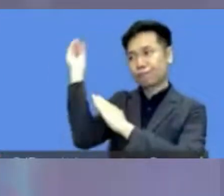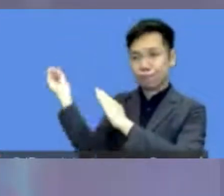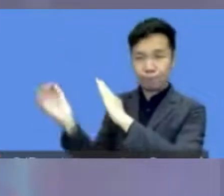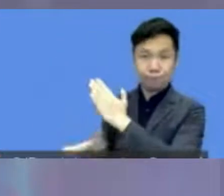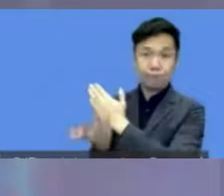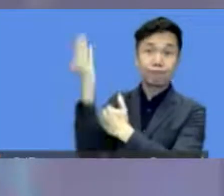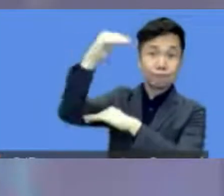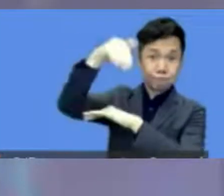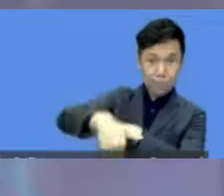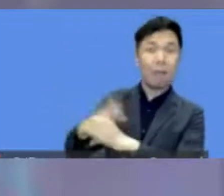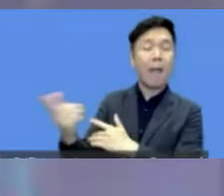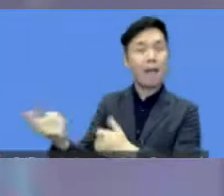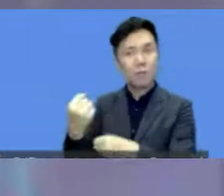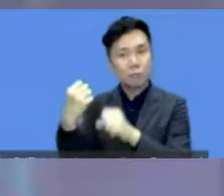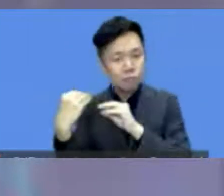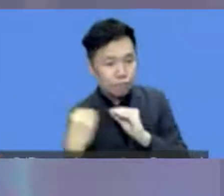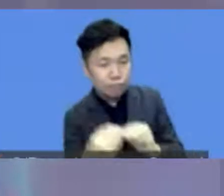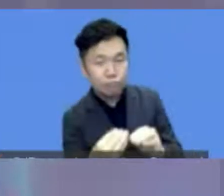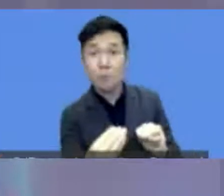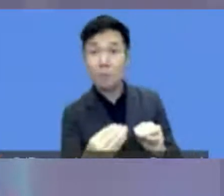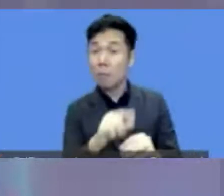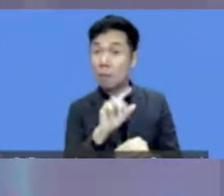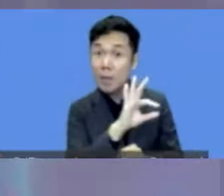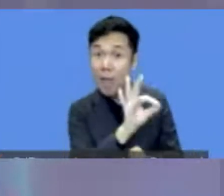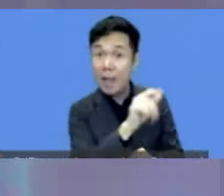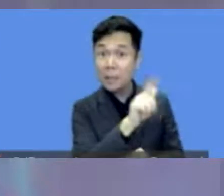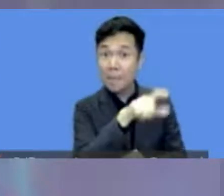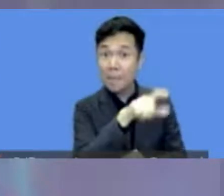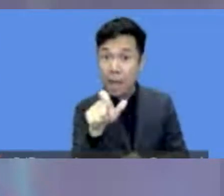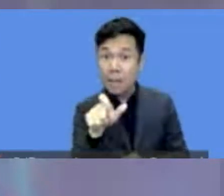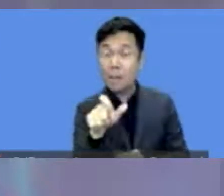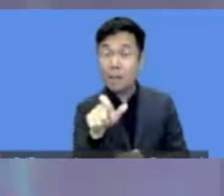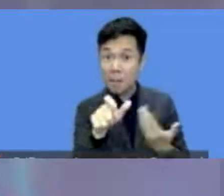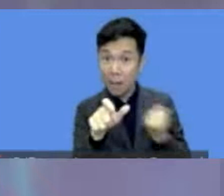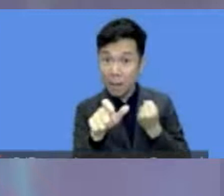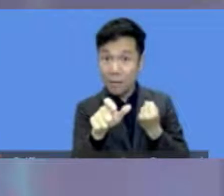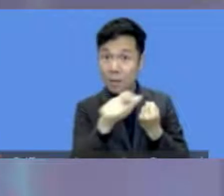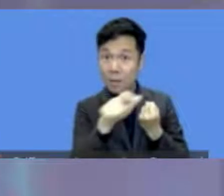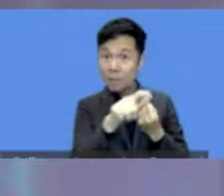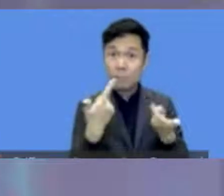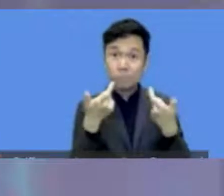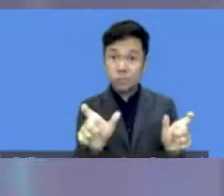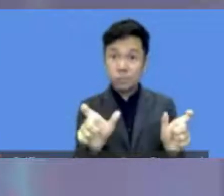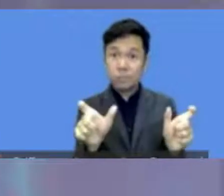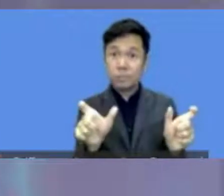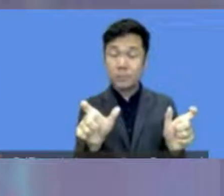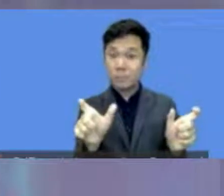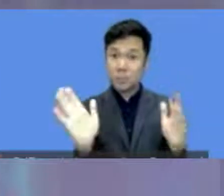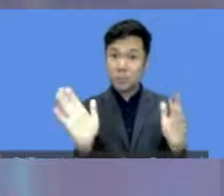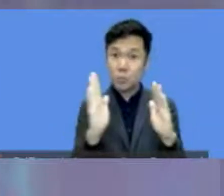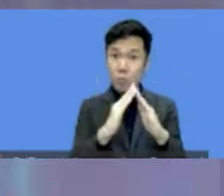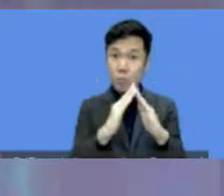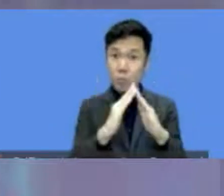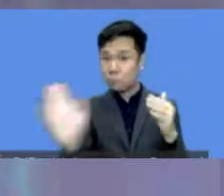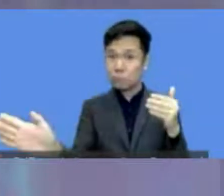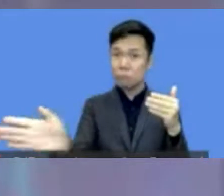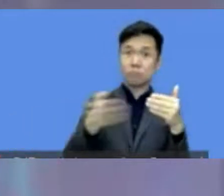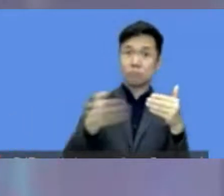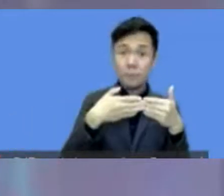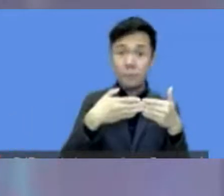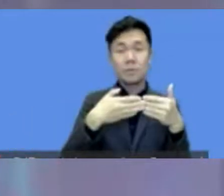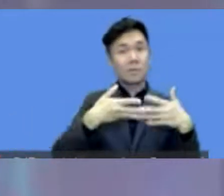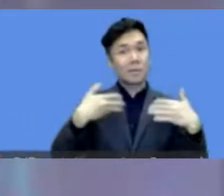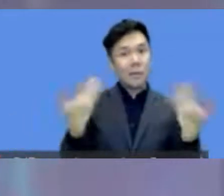I've seen that. Is there an equivalent in Nepal? I don't know if you had a situation of shutdowns for a long time, but could you think of something that might